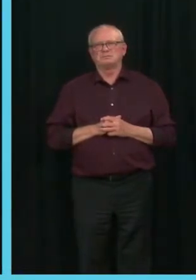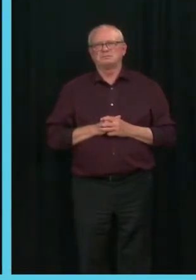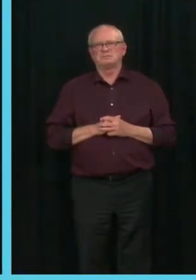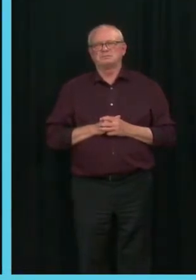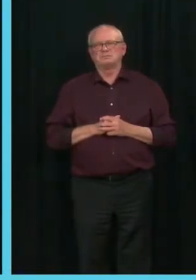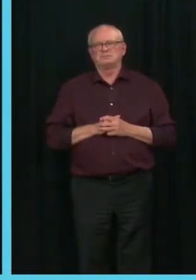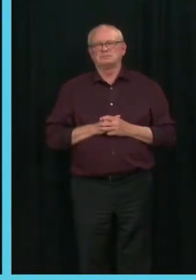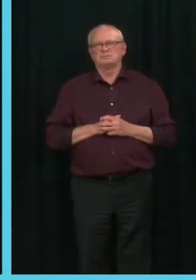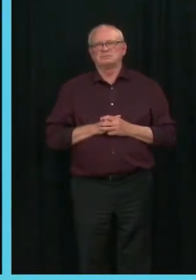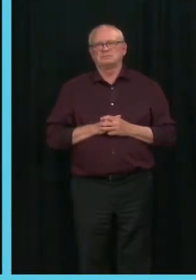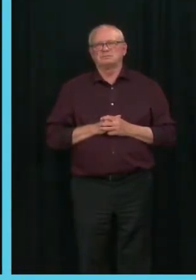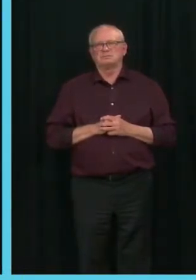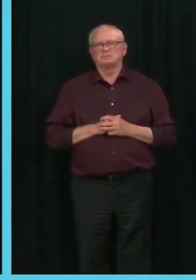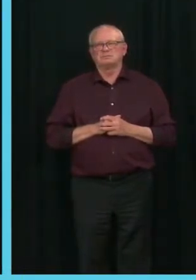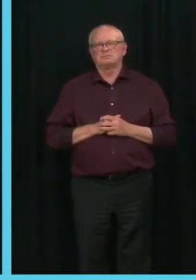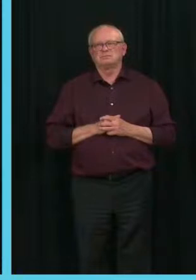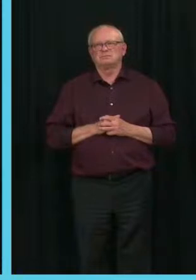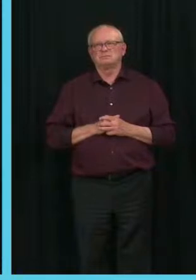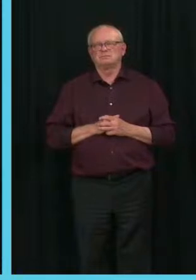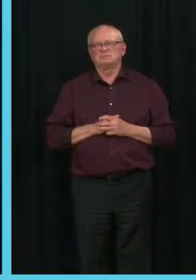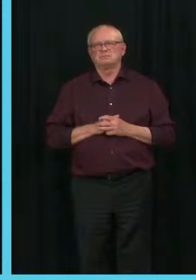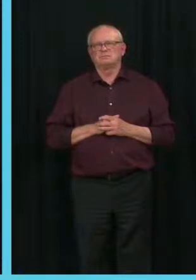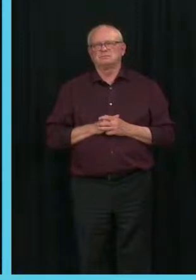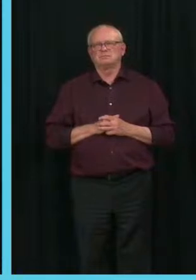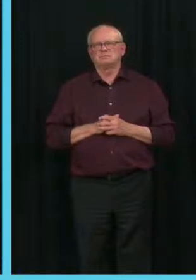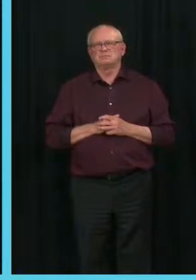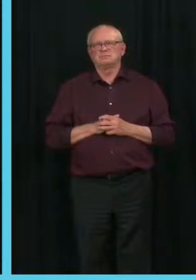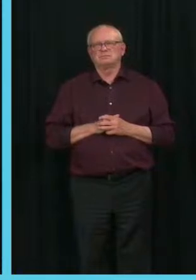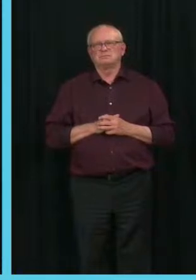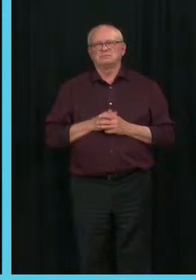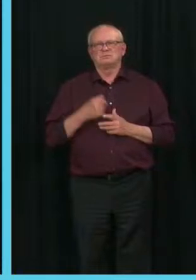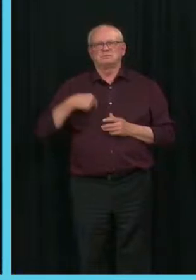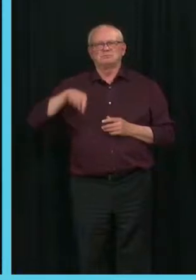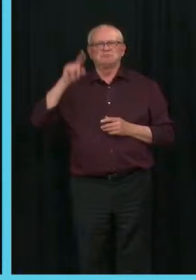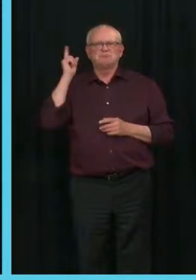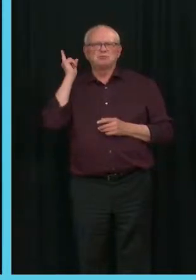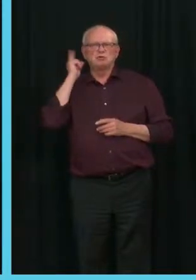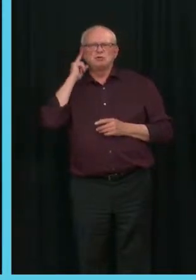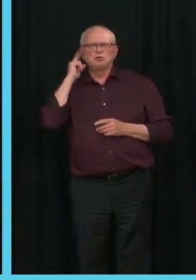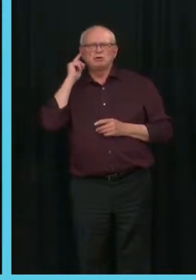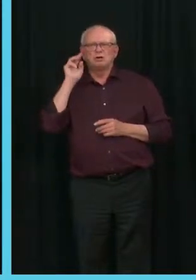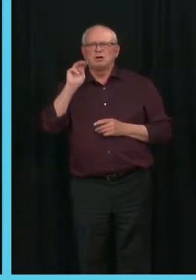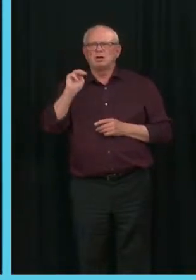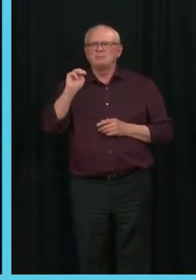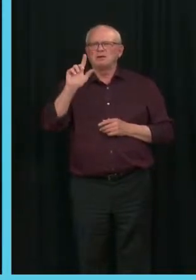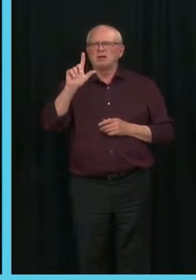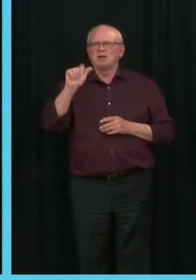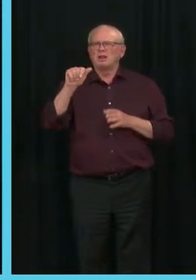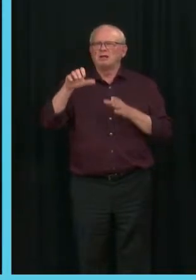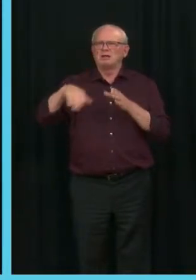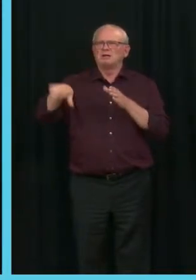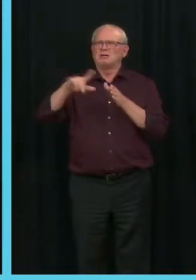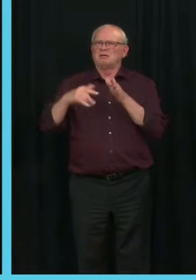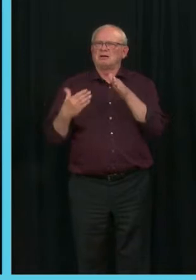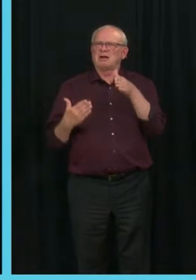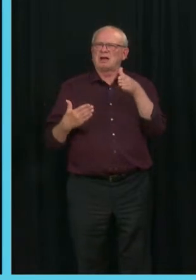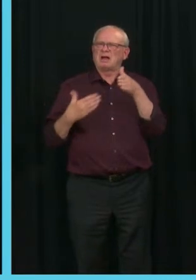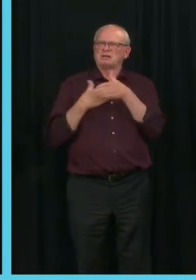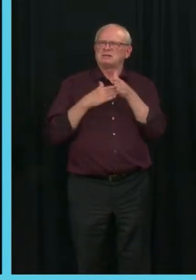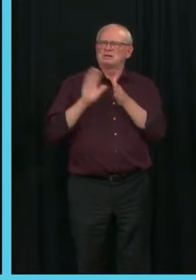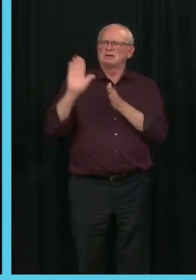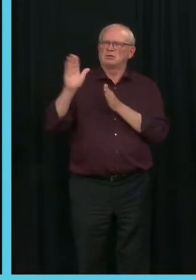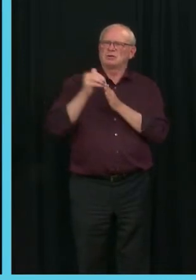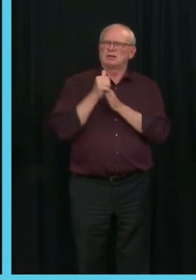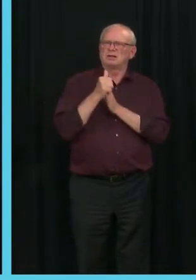some serious challenge to your leadership by MLAs. But of course, none of this pans out, including at